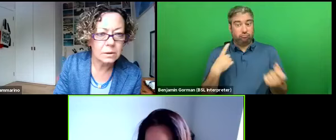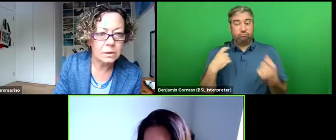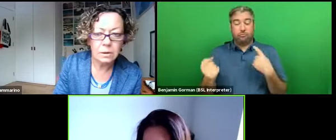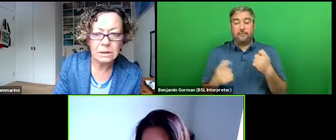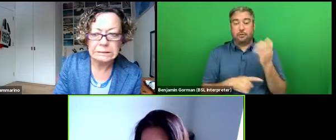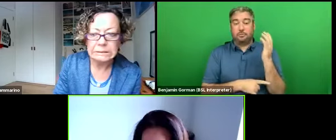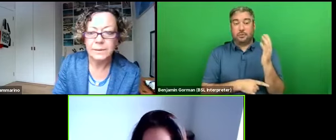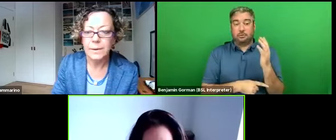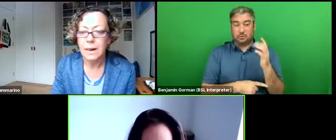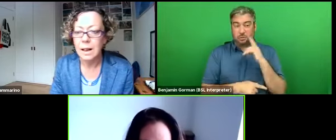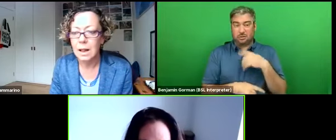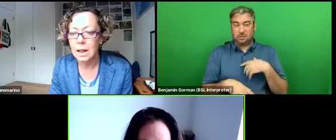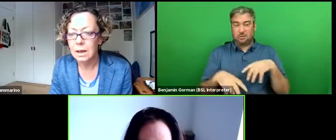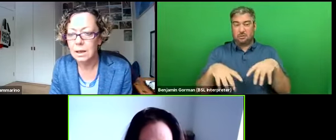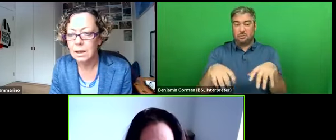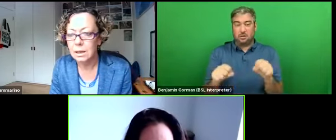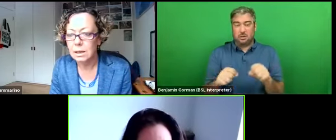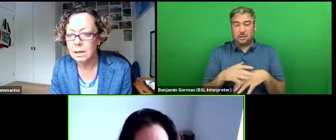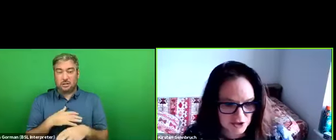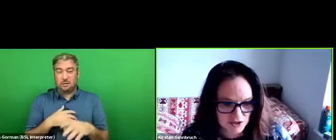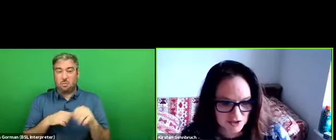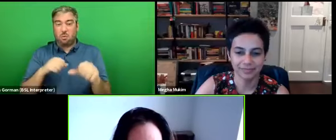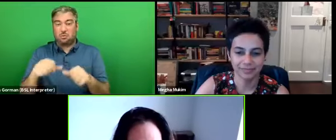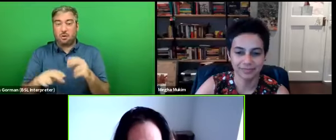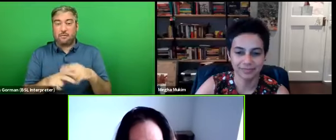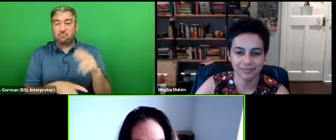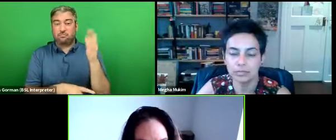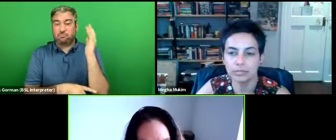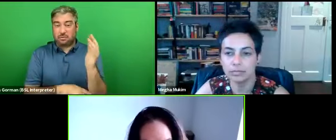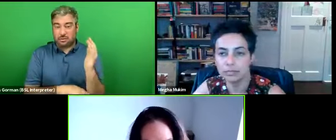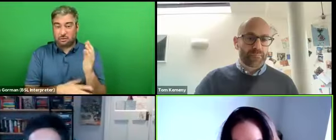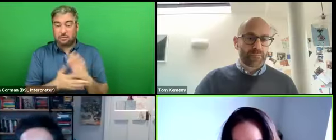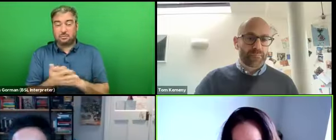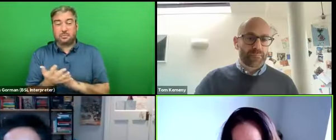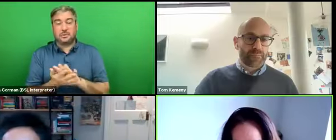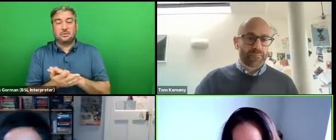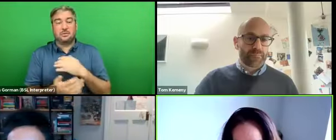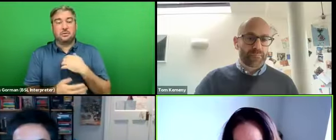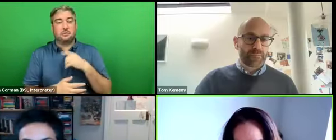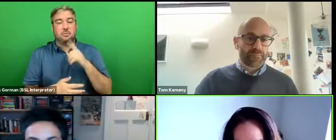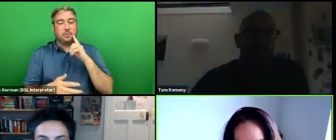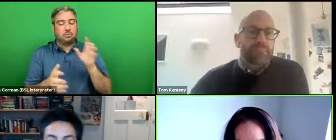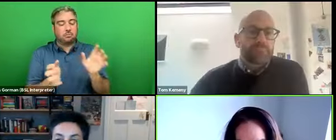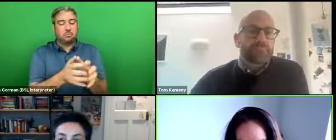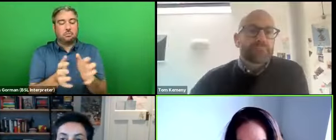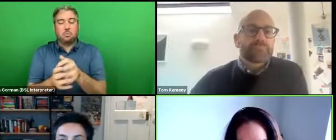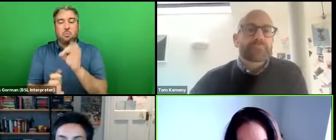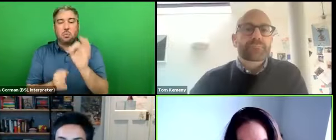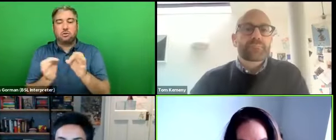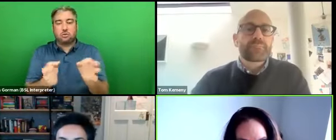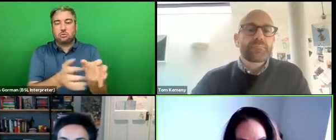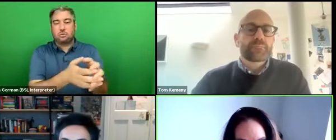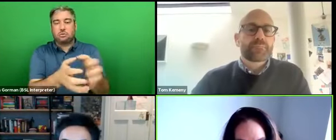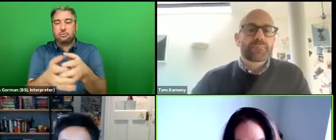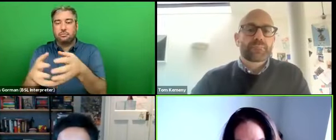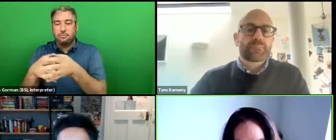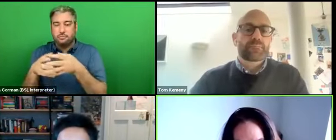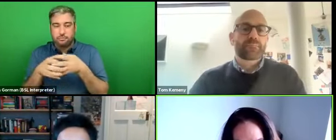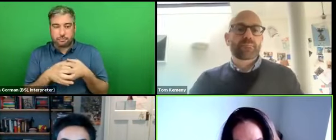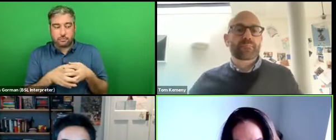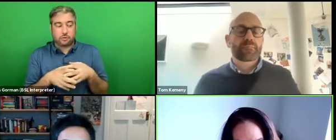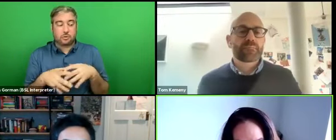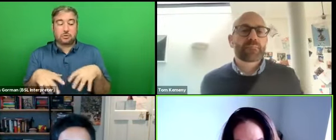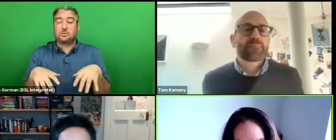presentations, and I'm going to group some of the questions together. So to begin with, questions from Megha. There